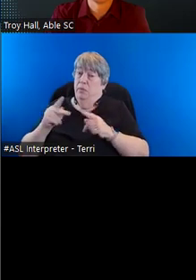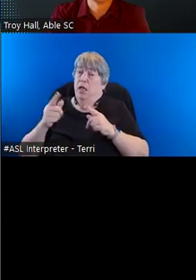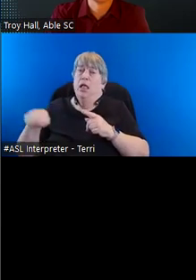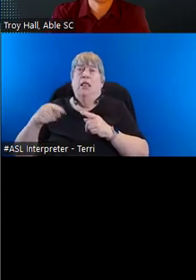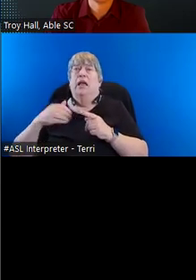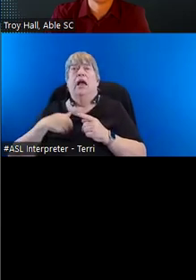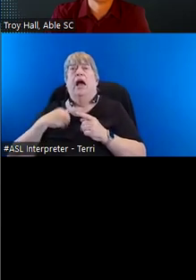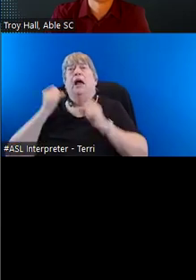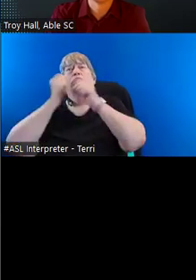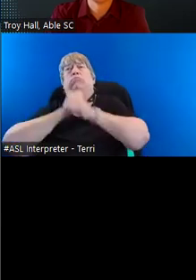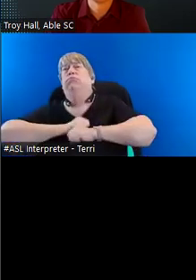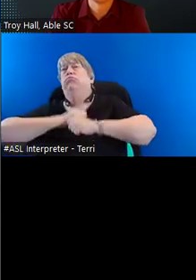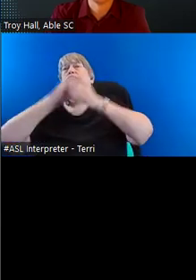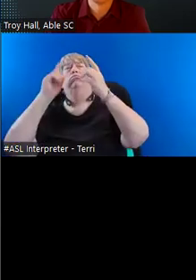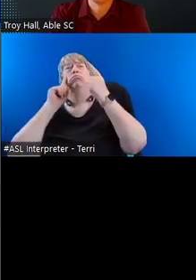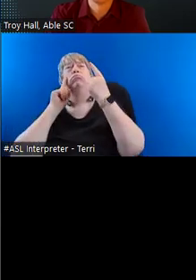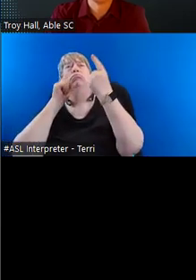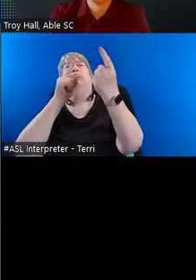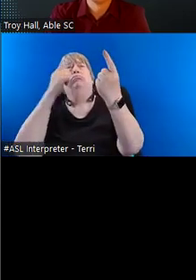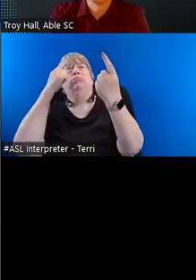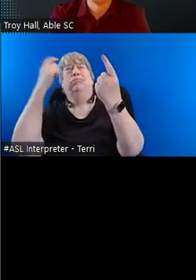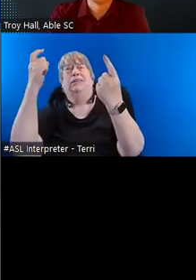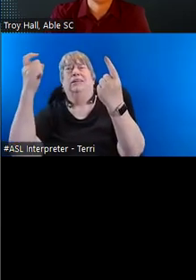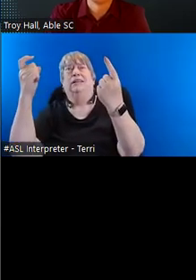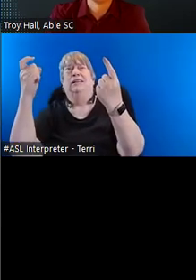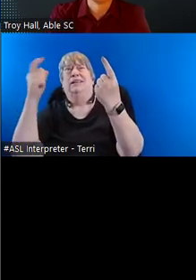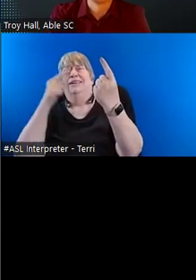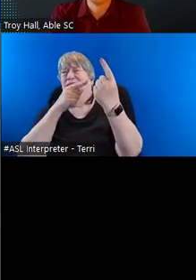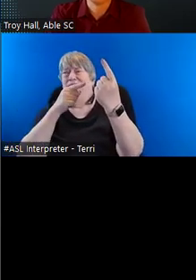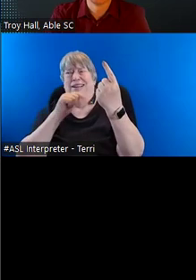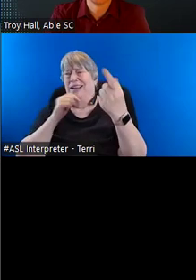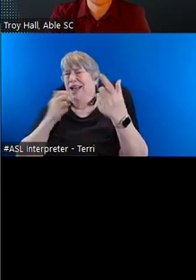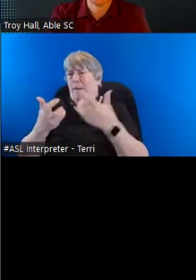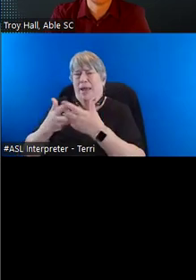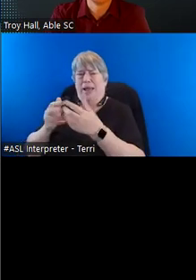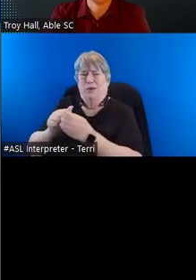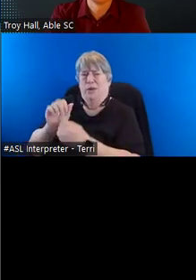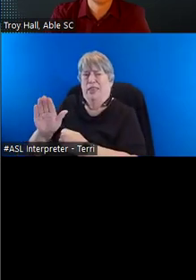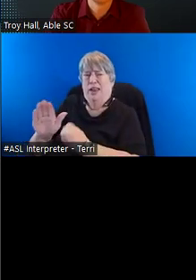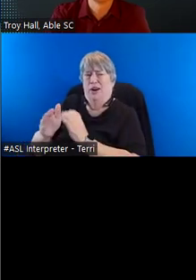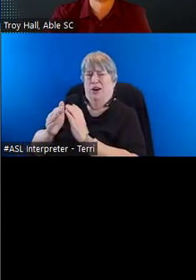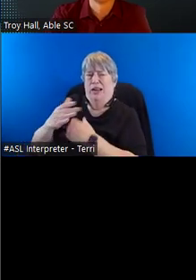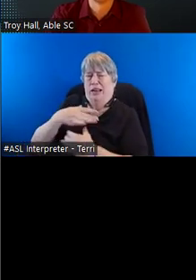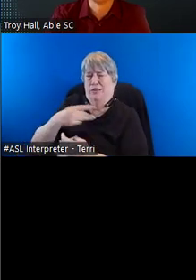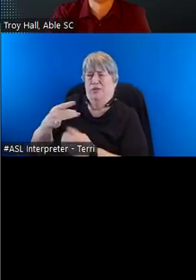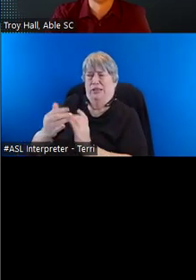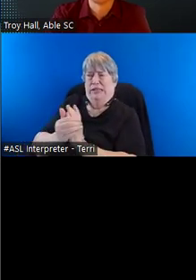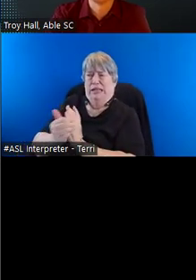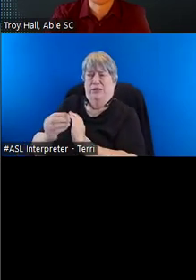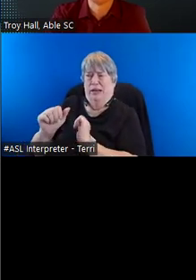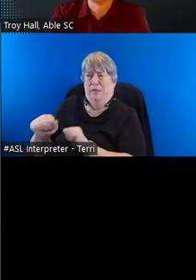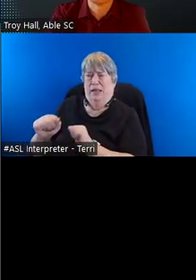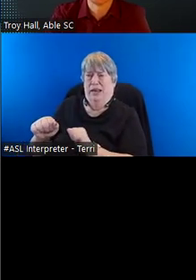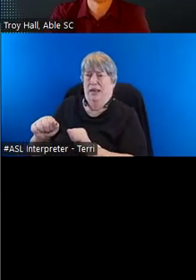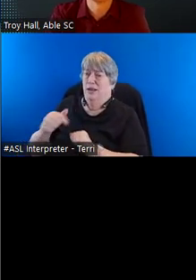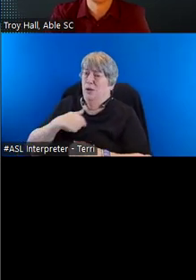their current skills, interests, or abilities. And so it was really important to have those very honest conversations about